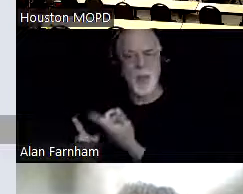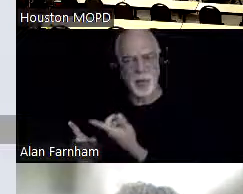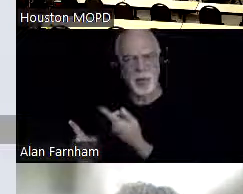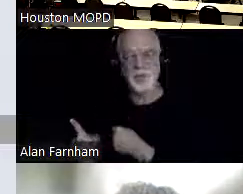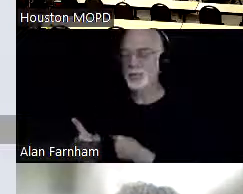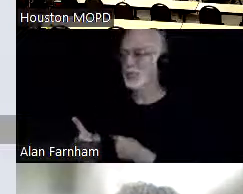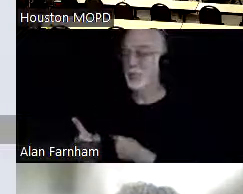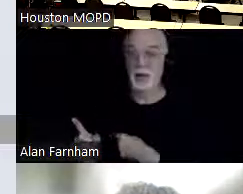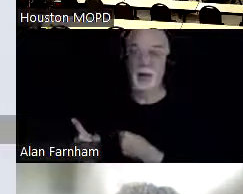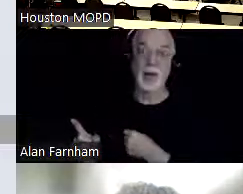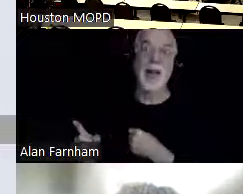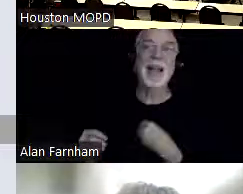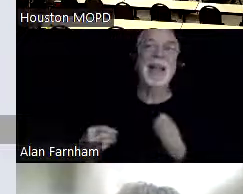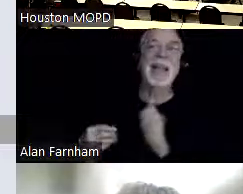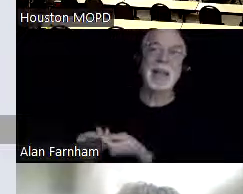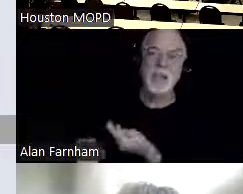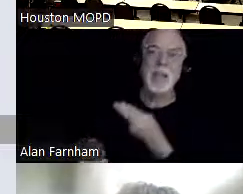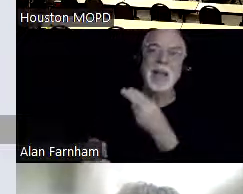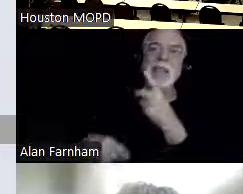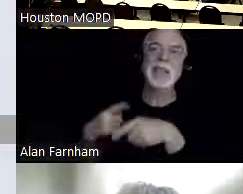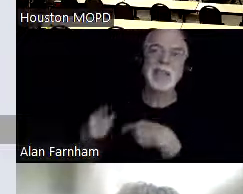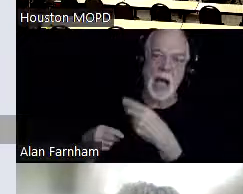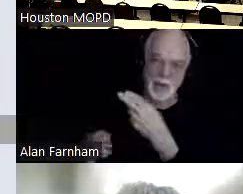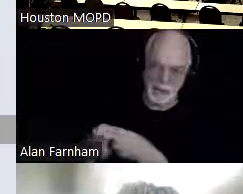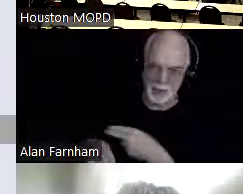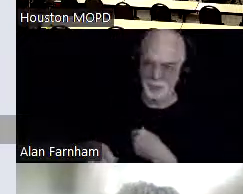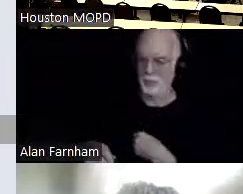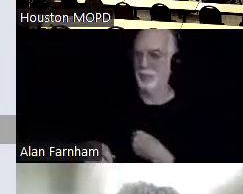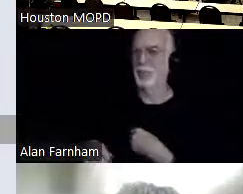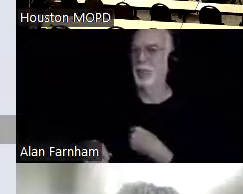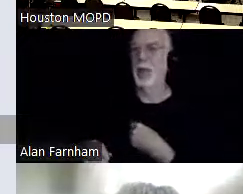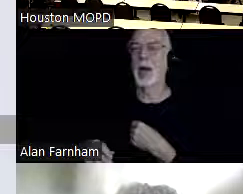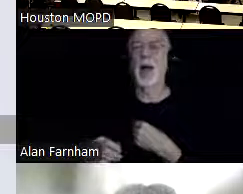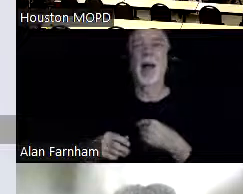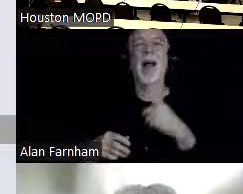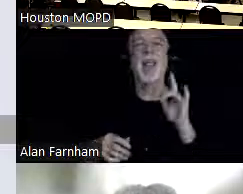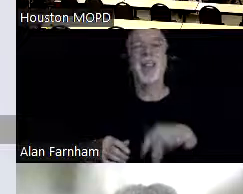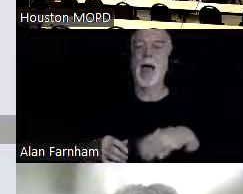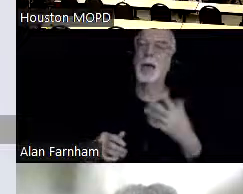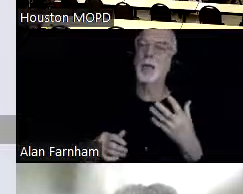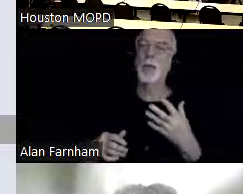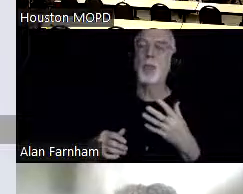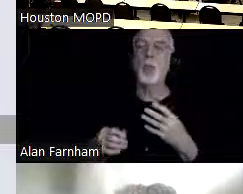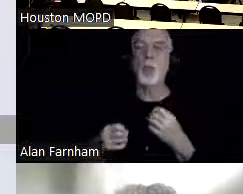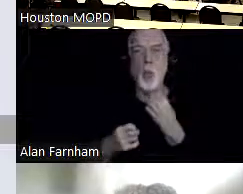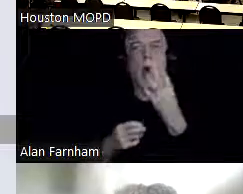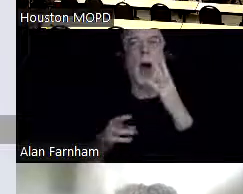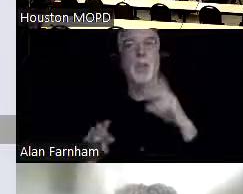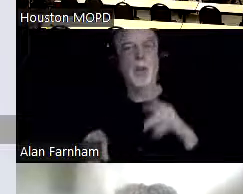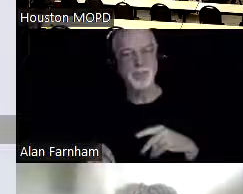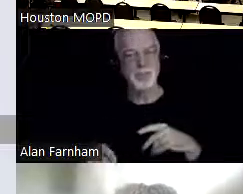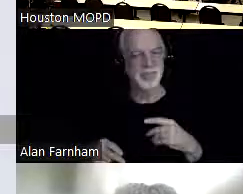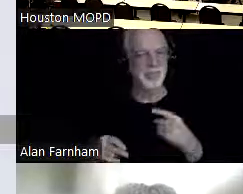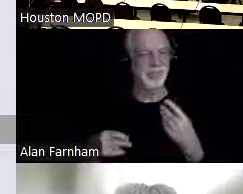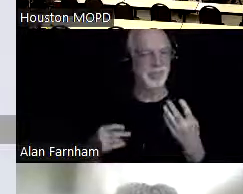and they gave me my sign name. And it broke the ice for me